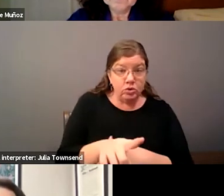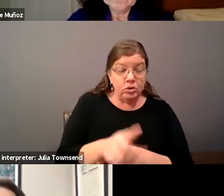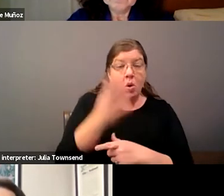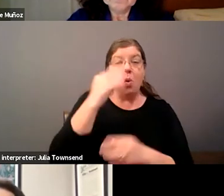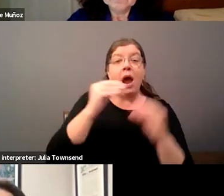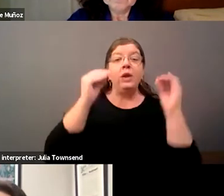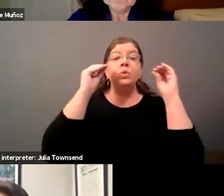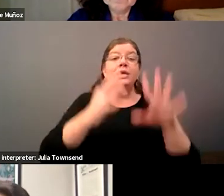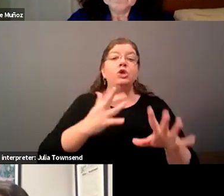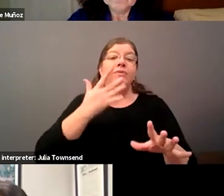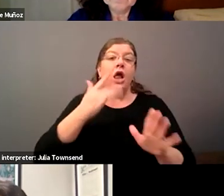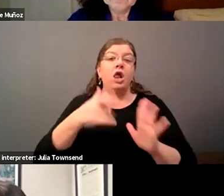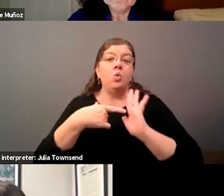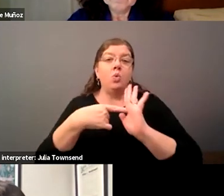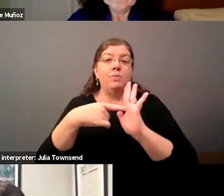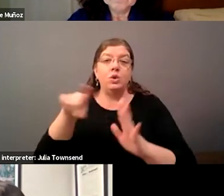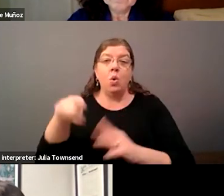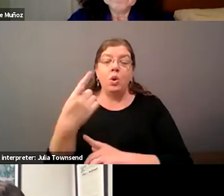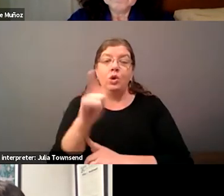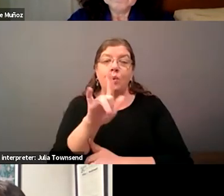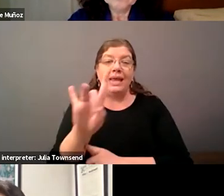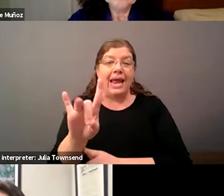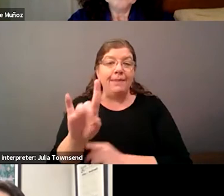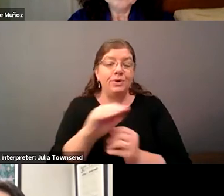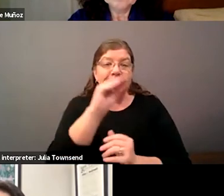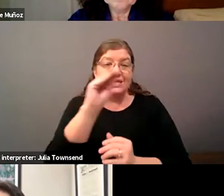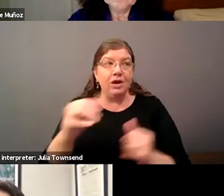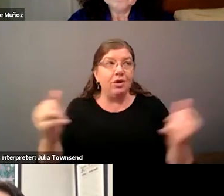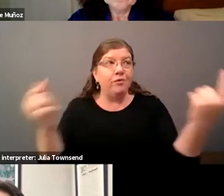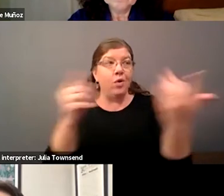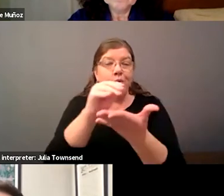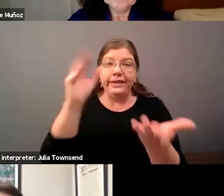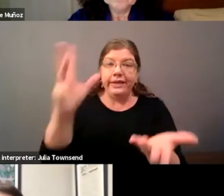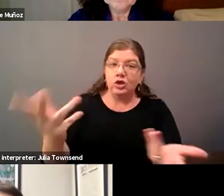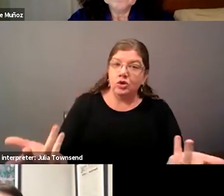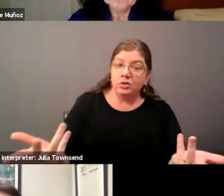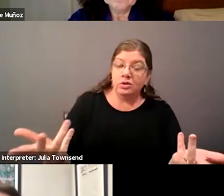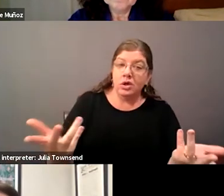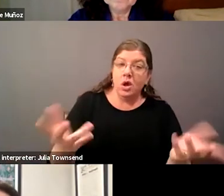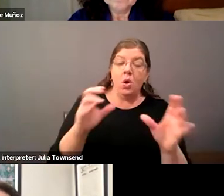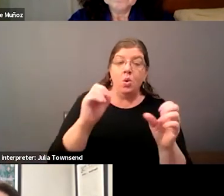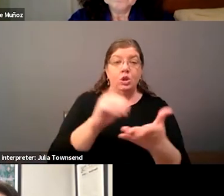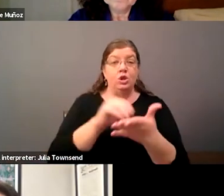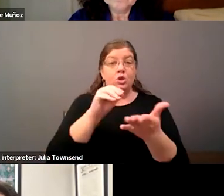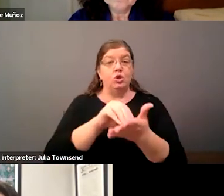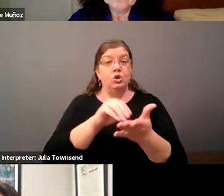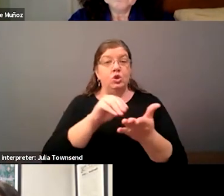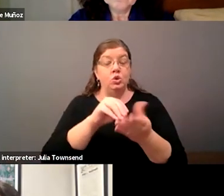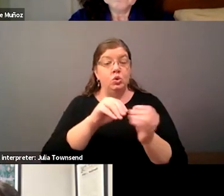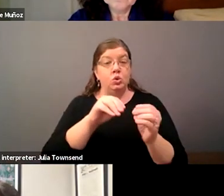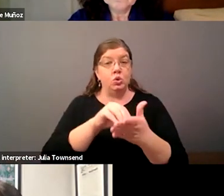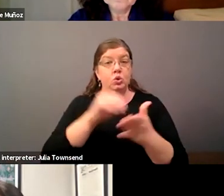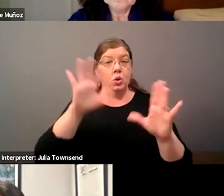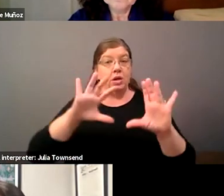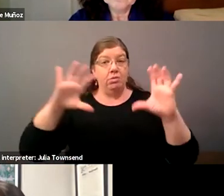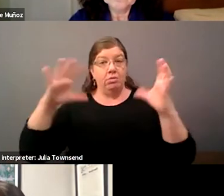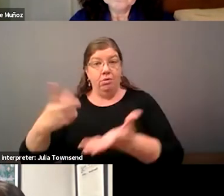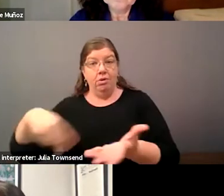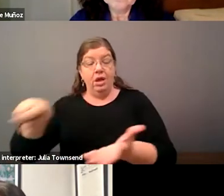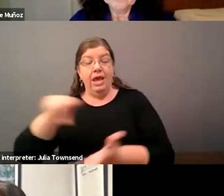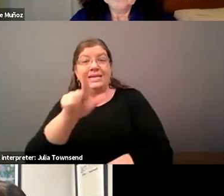teachers of color represent only 28 percent of all teachers when the student body is 64 youth of